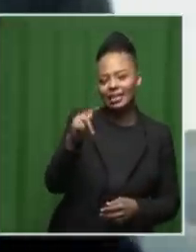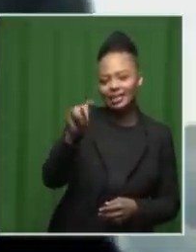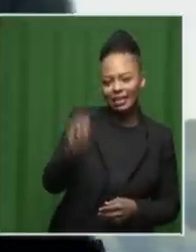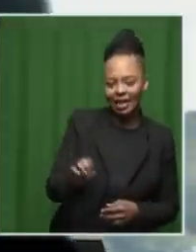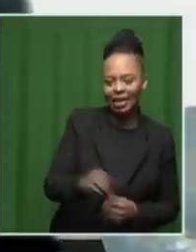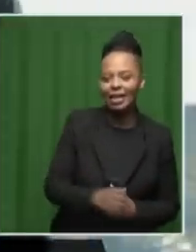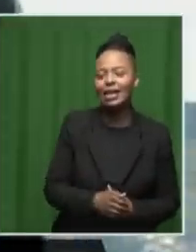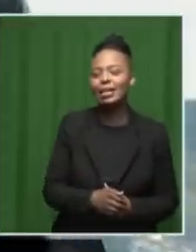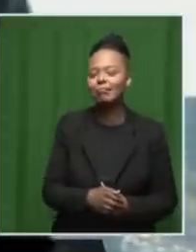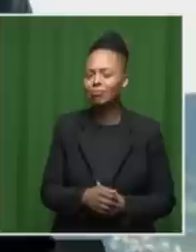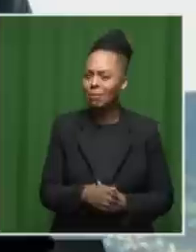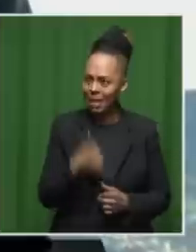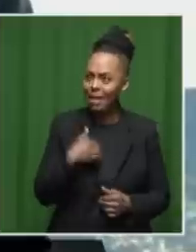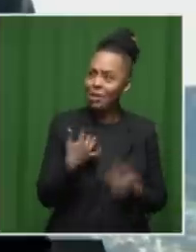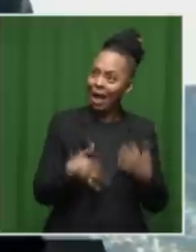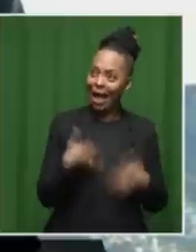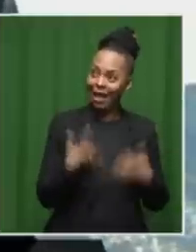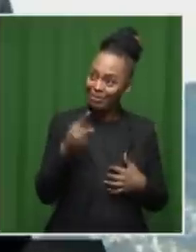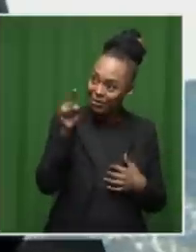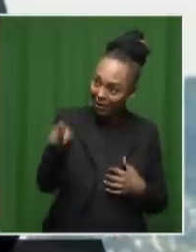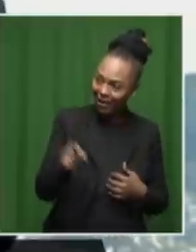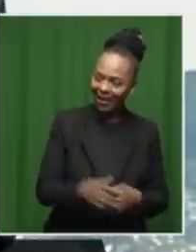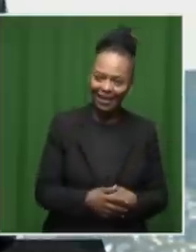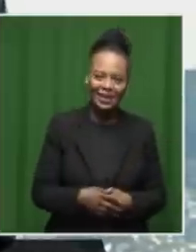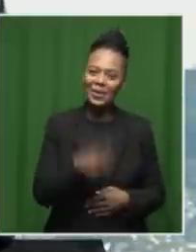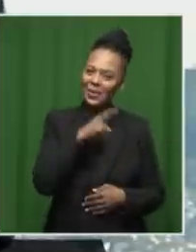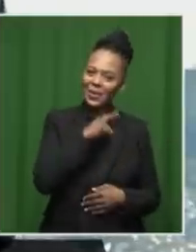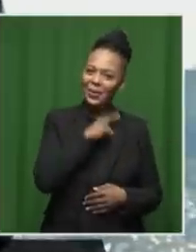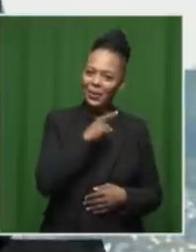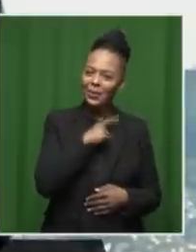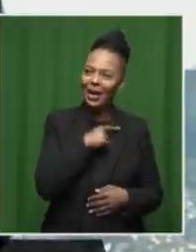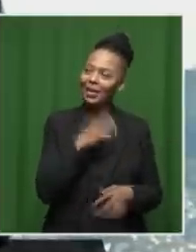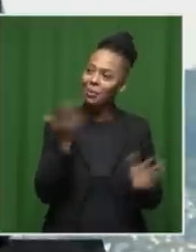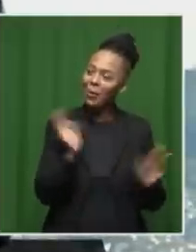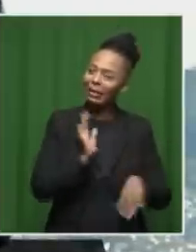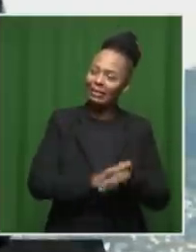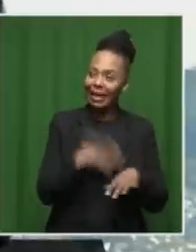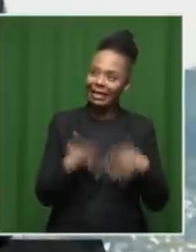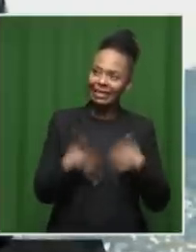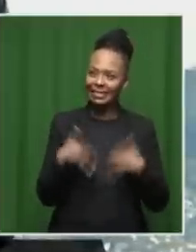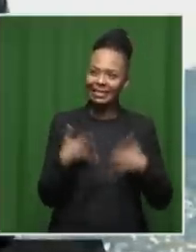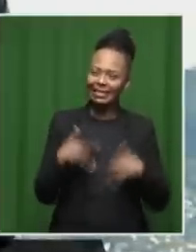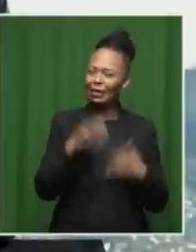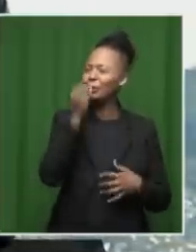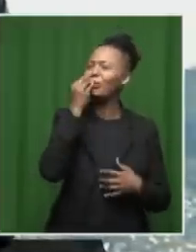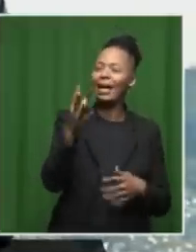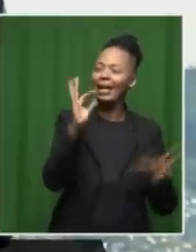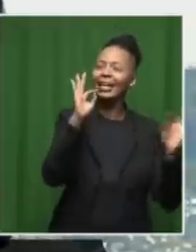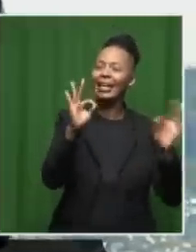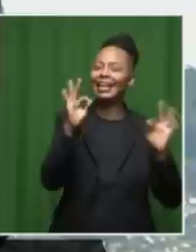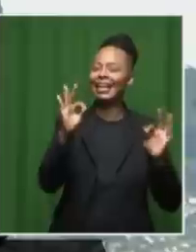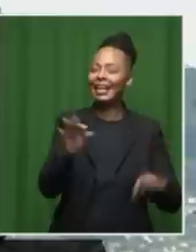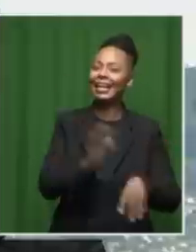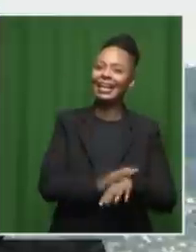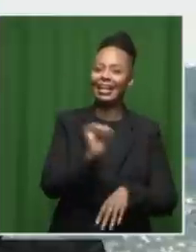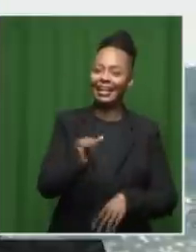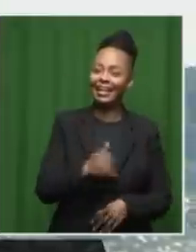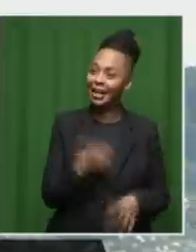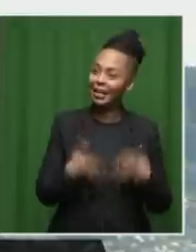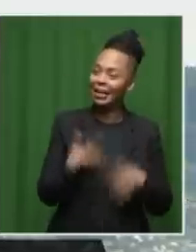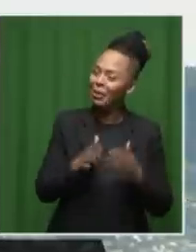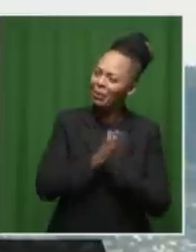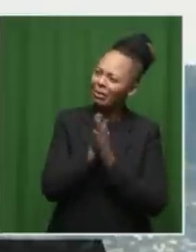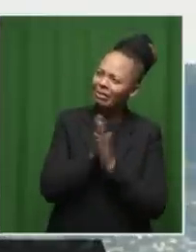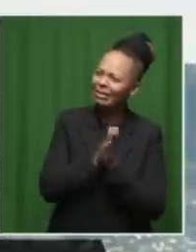so excited for you, because I think you had a fabulous season, you know, in the TNL. And I was so looking forward to see what's going to happen.